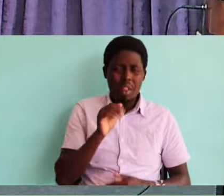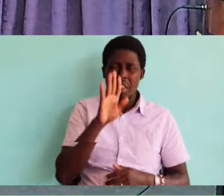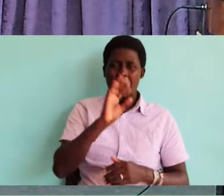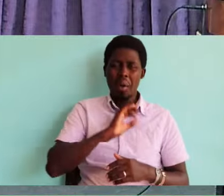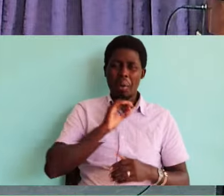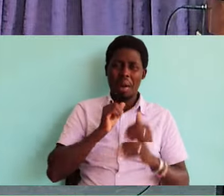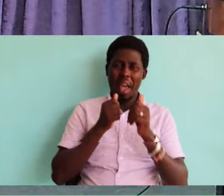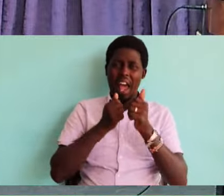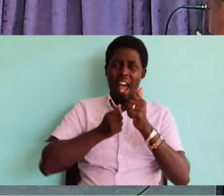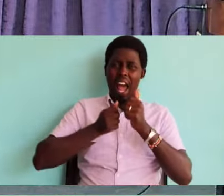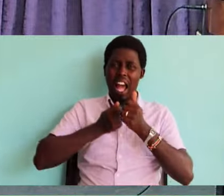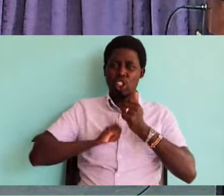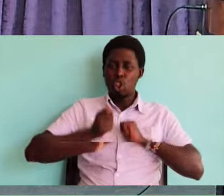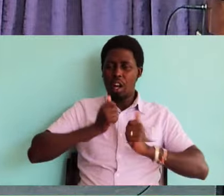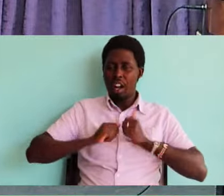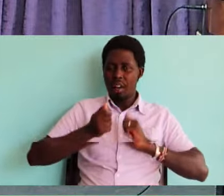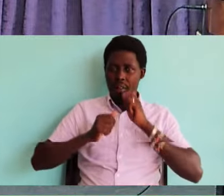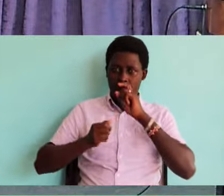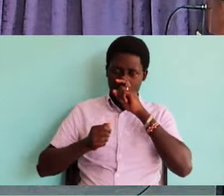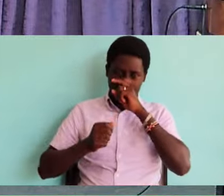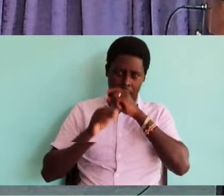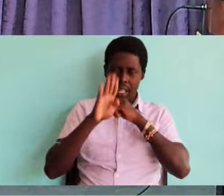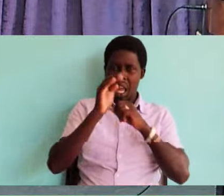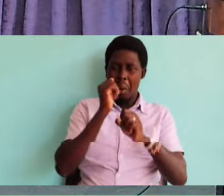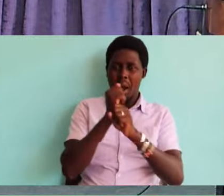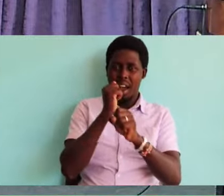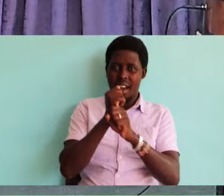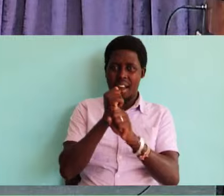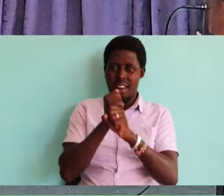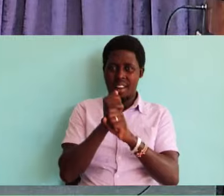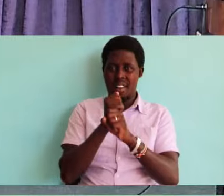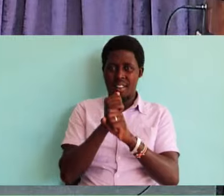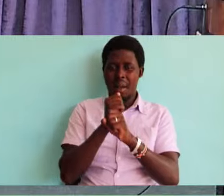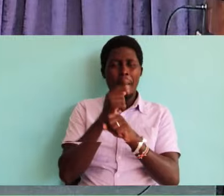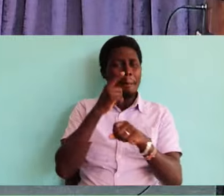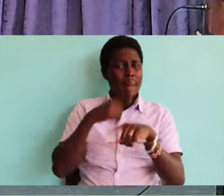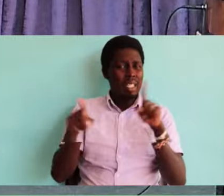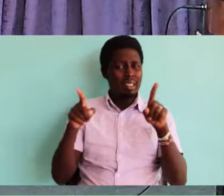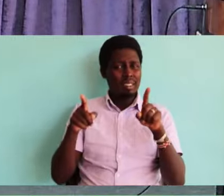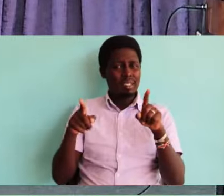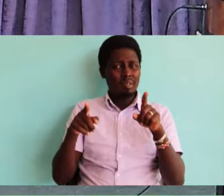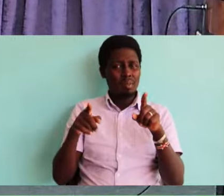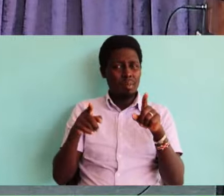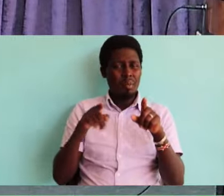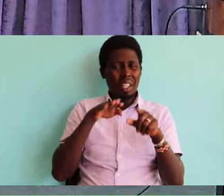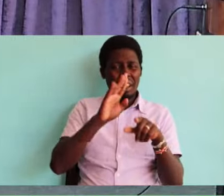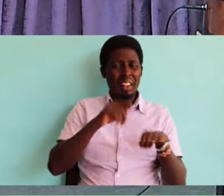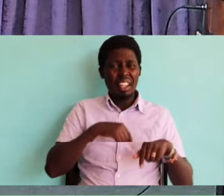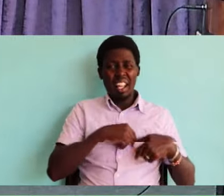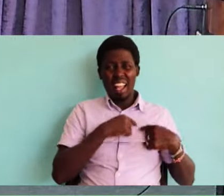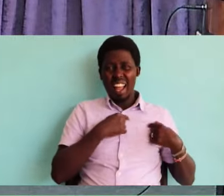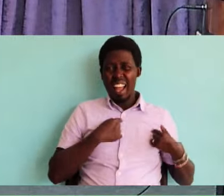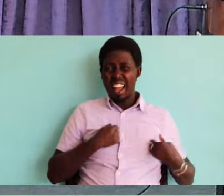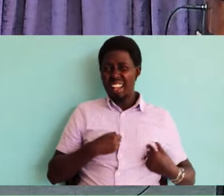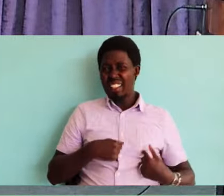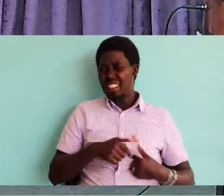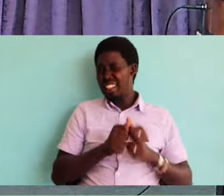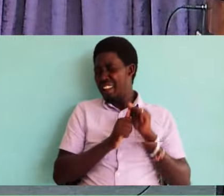their charity works, but their hearts are far from me.